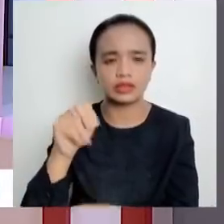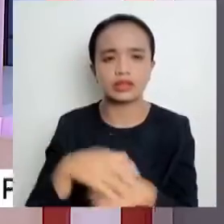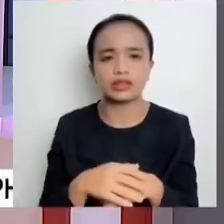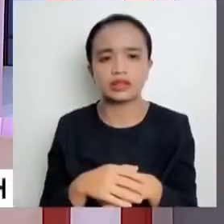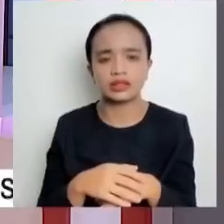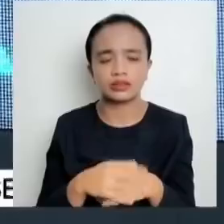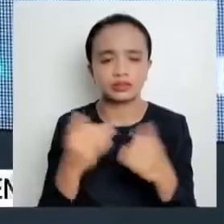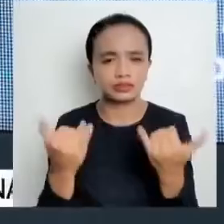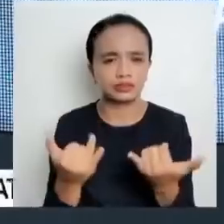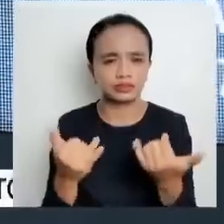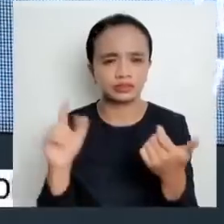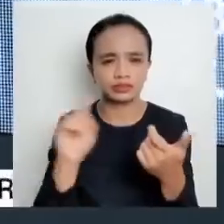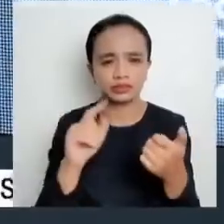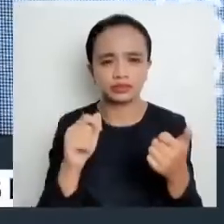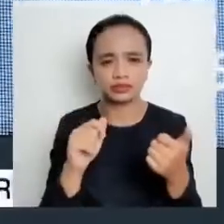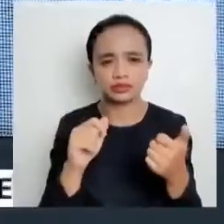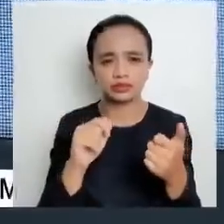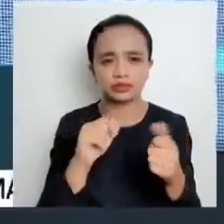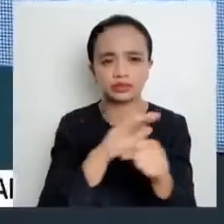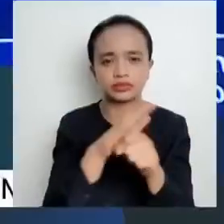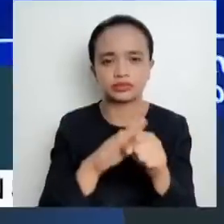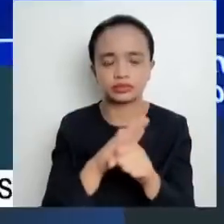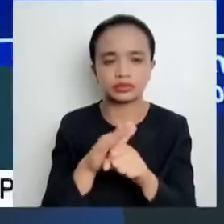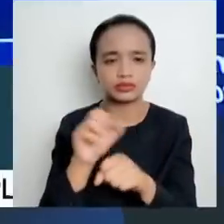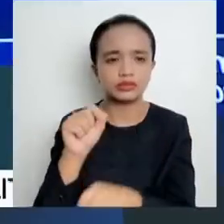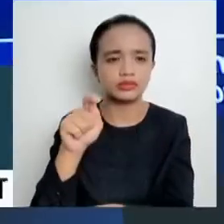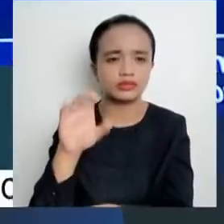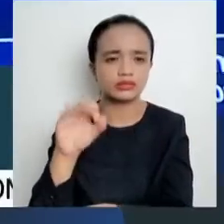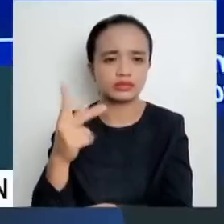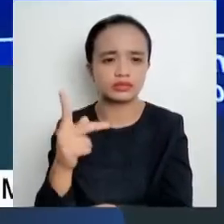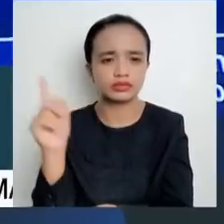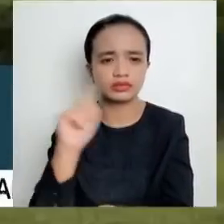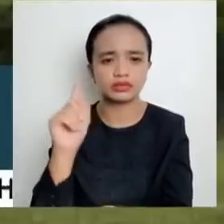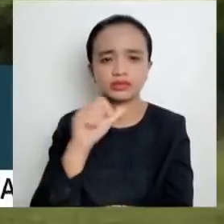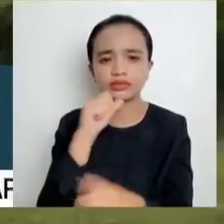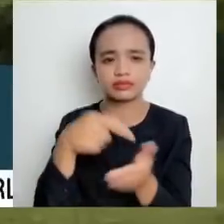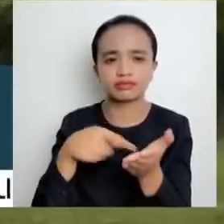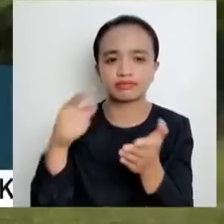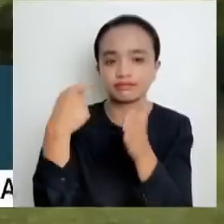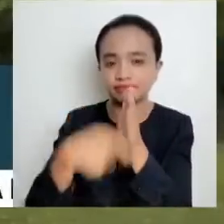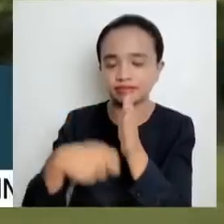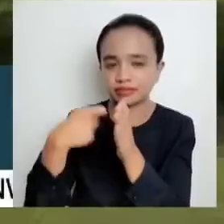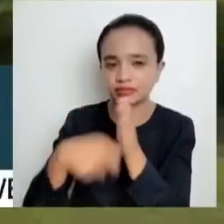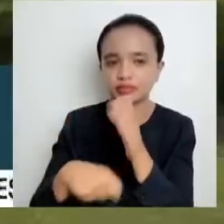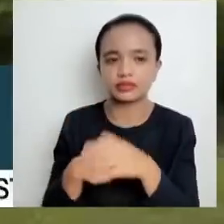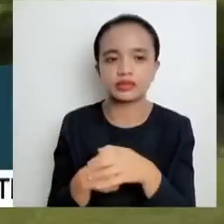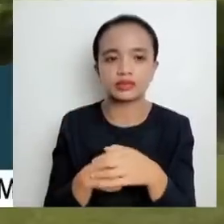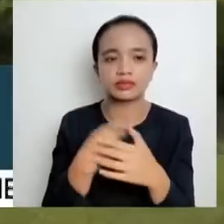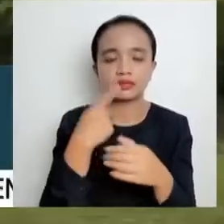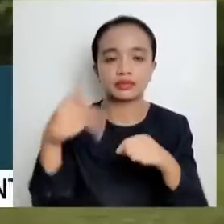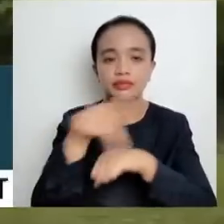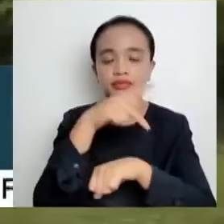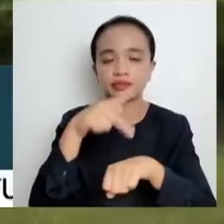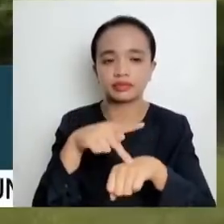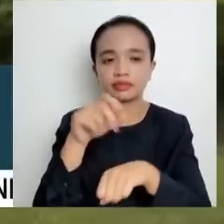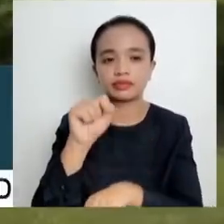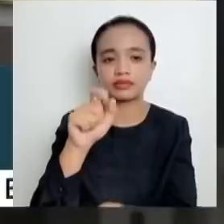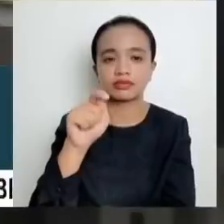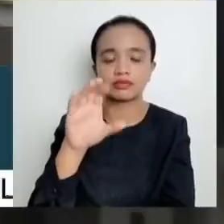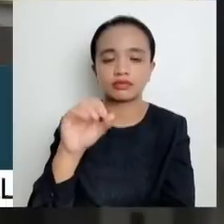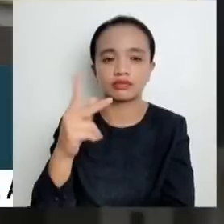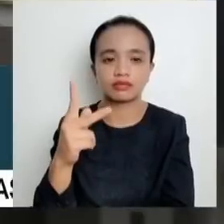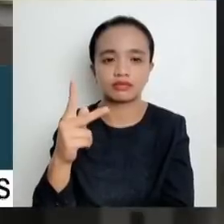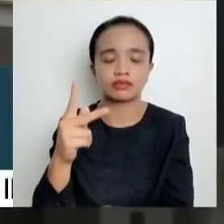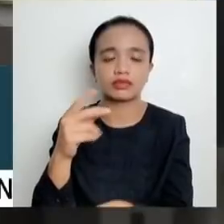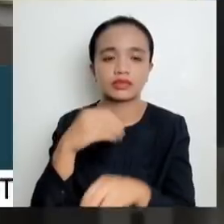going after the local stock market over its alleged unpaid taxes. The Philippine Stock Exchange has said it would